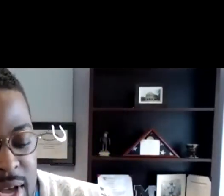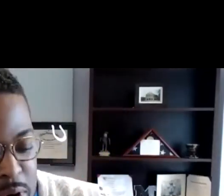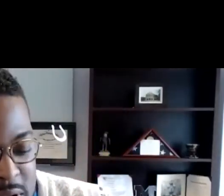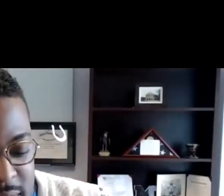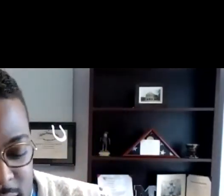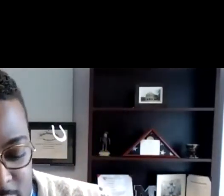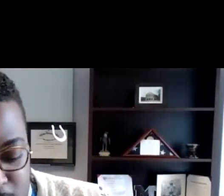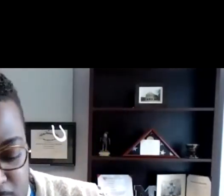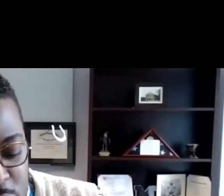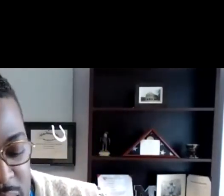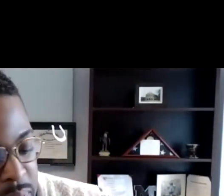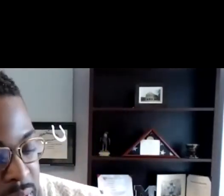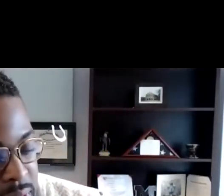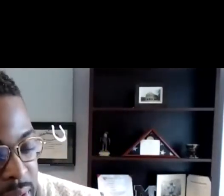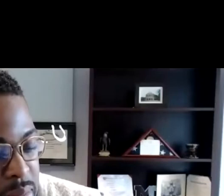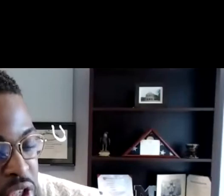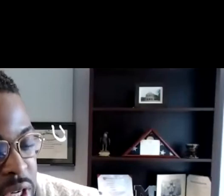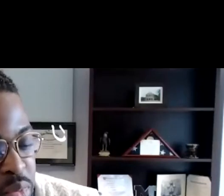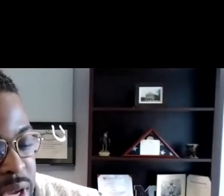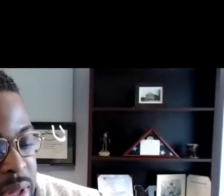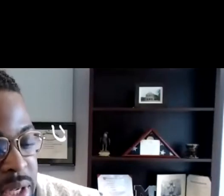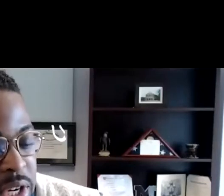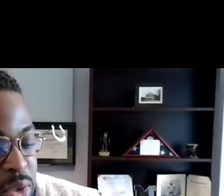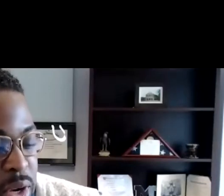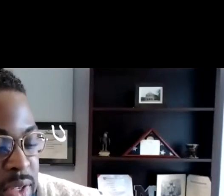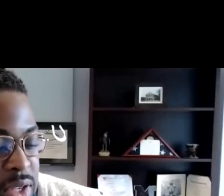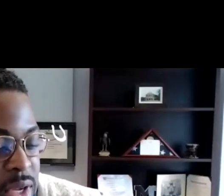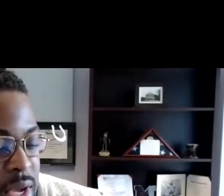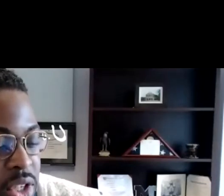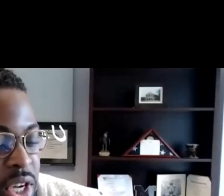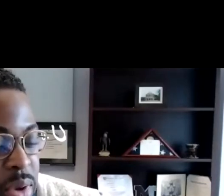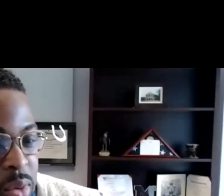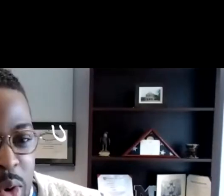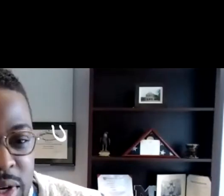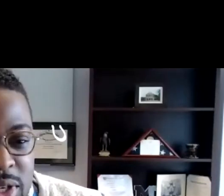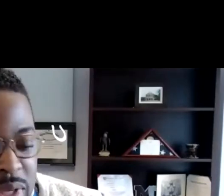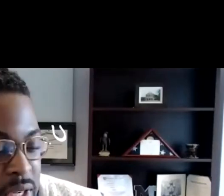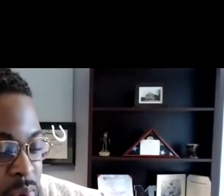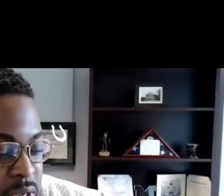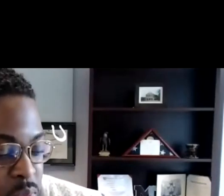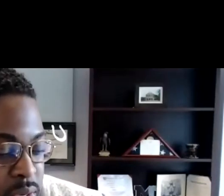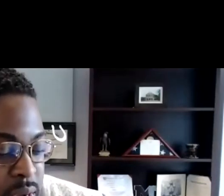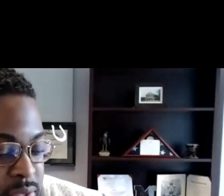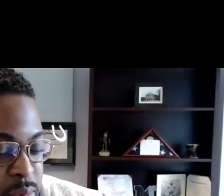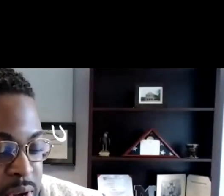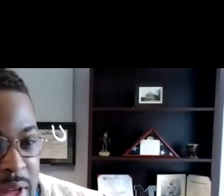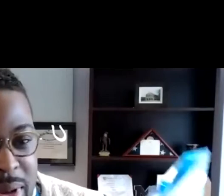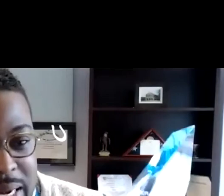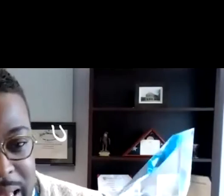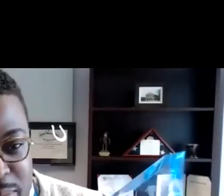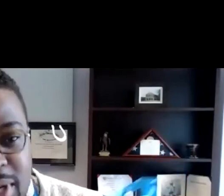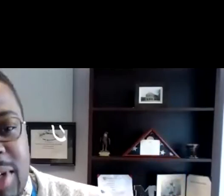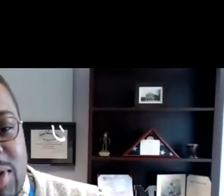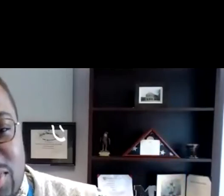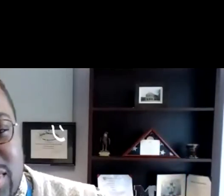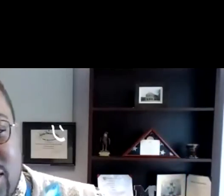says MRS Promoting Abilities, Michigan Rehabilitation Services, Champion Award 2021 customer, and then my